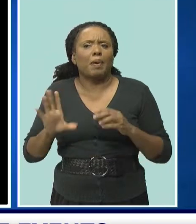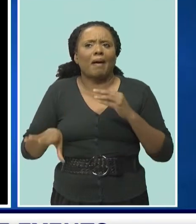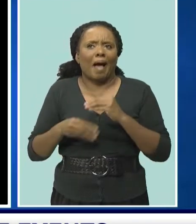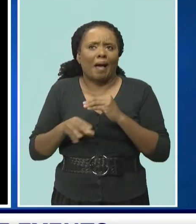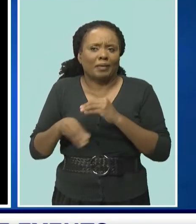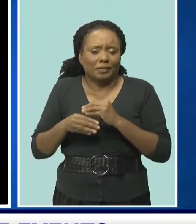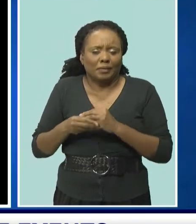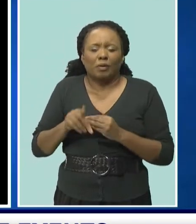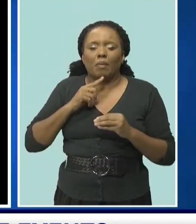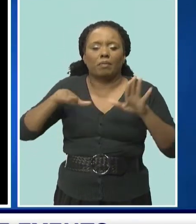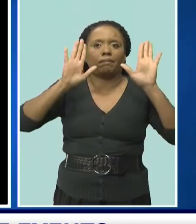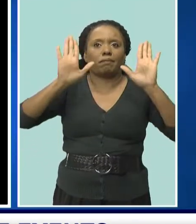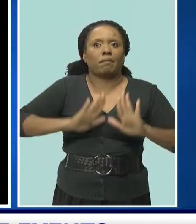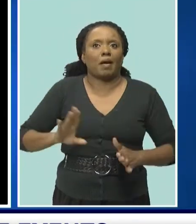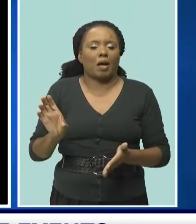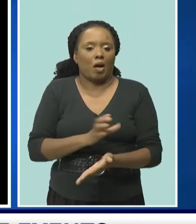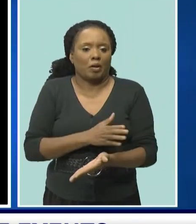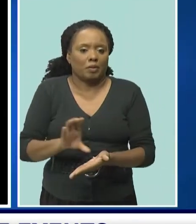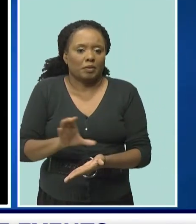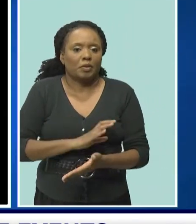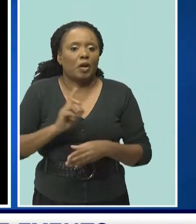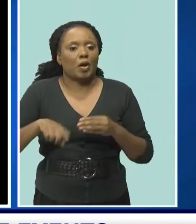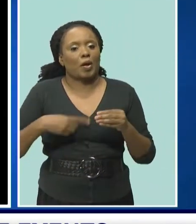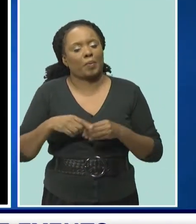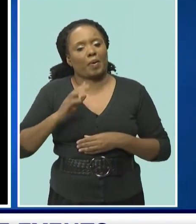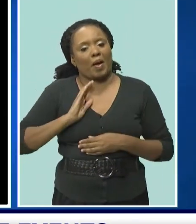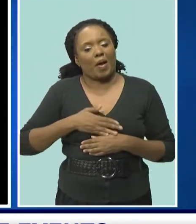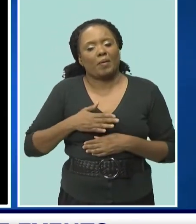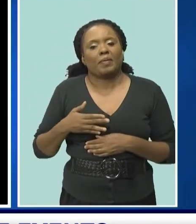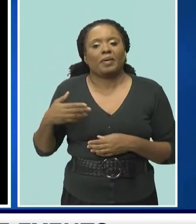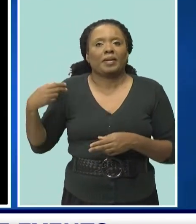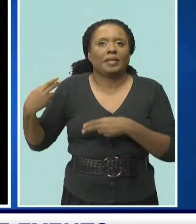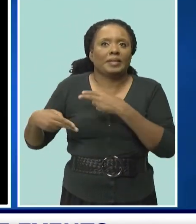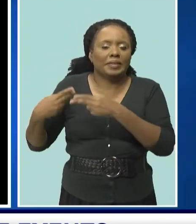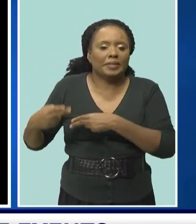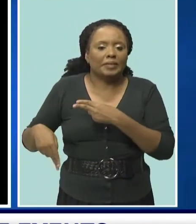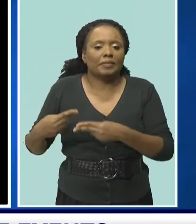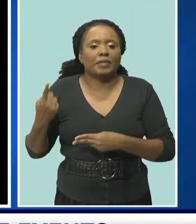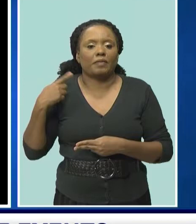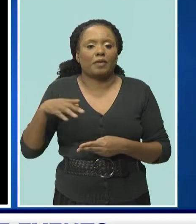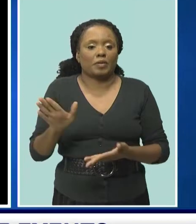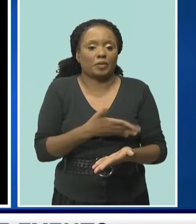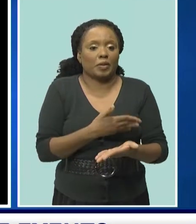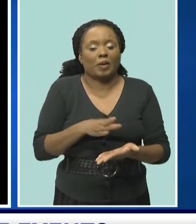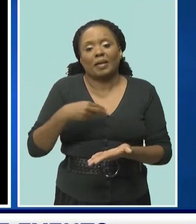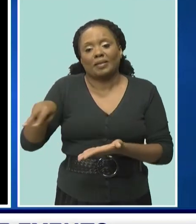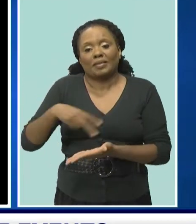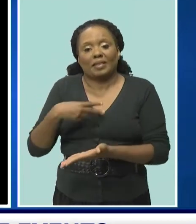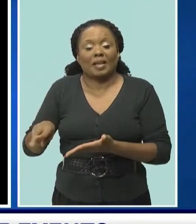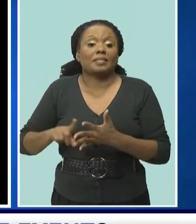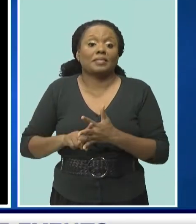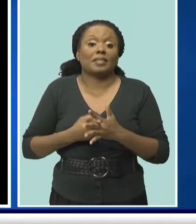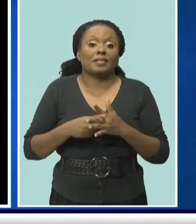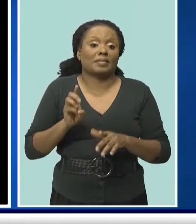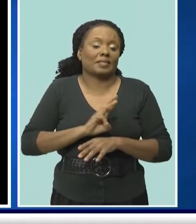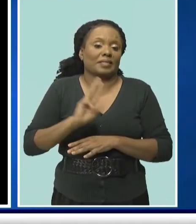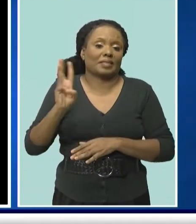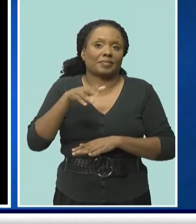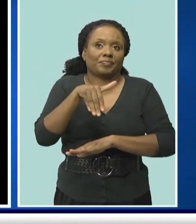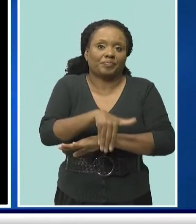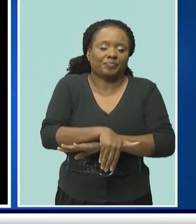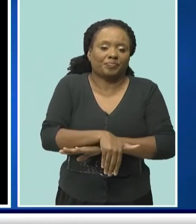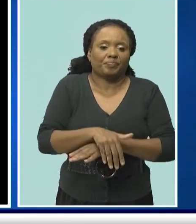fantastic concert that traces our history in song and dance. And as I said, it starts at 6 o'clock.